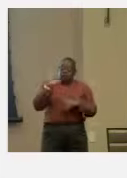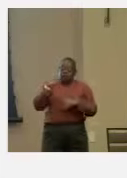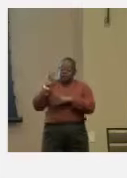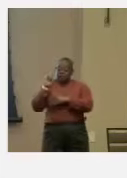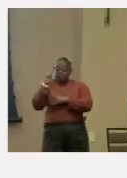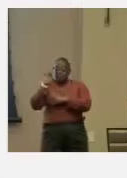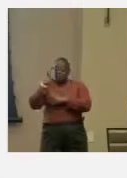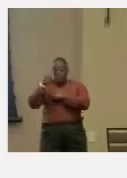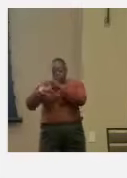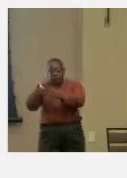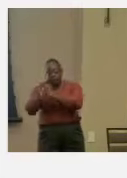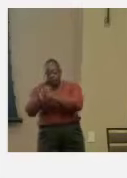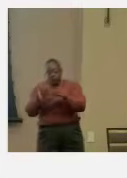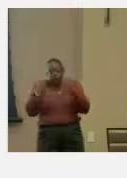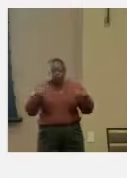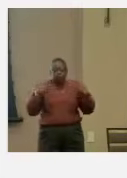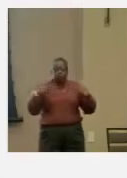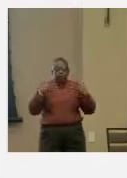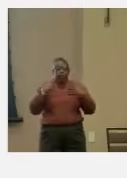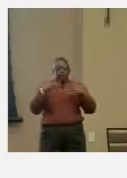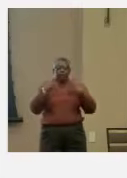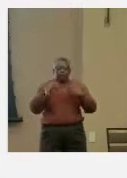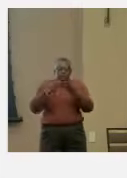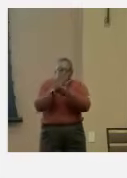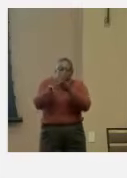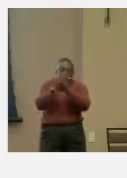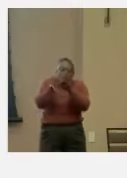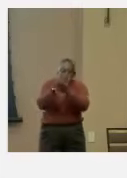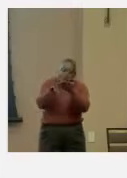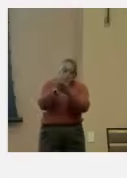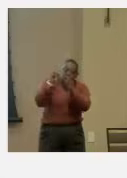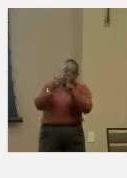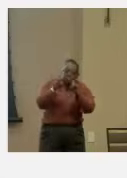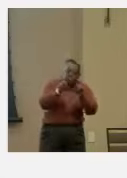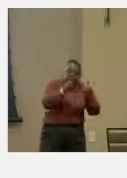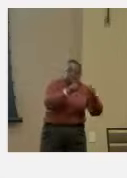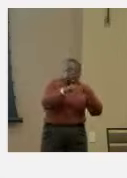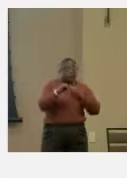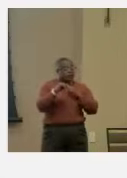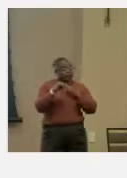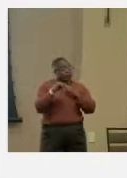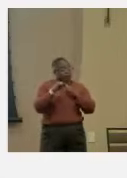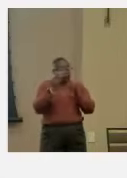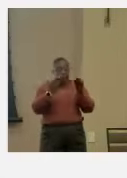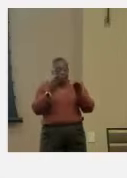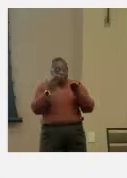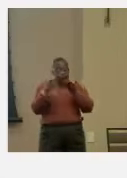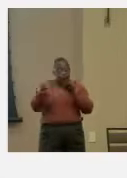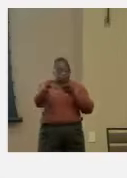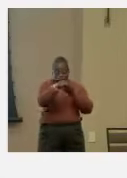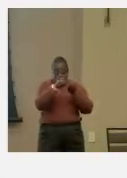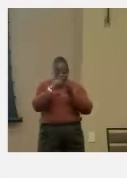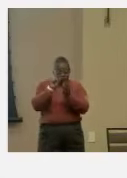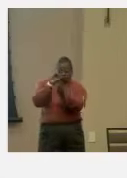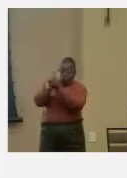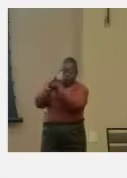8 years, there's been a revolution in new tests that if you might want to talk to your